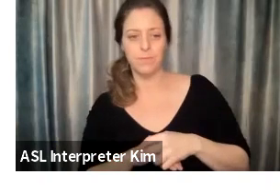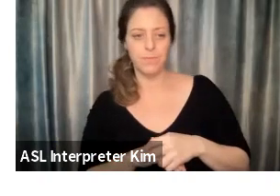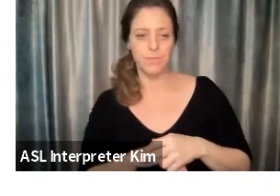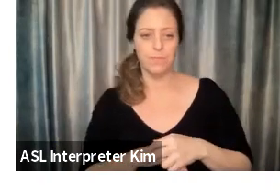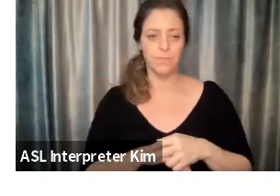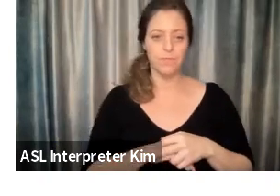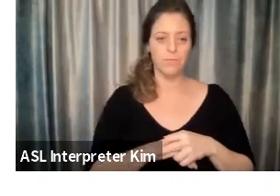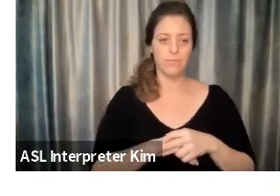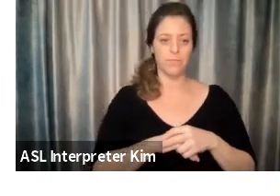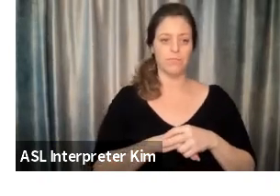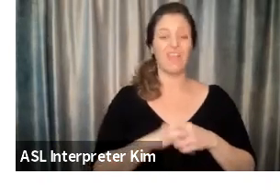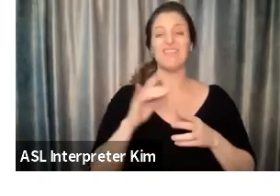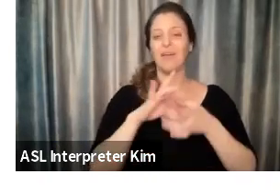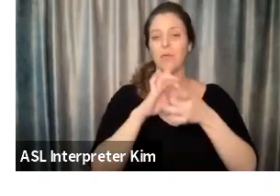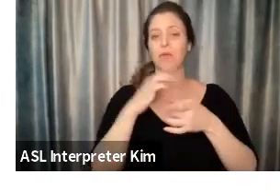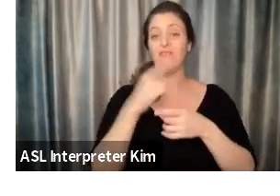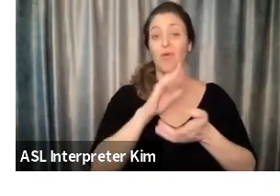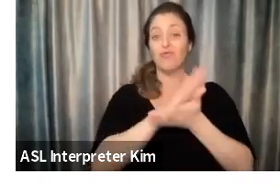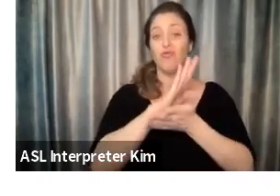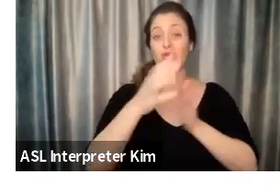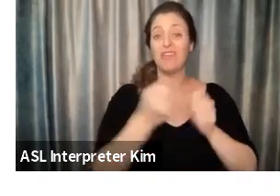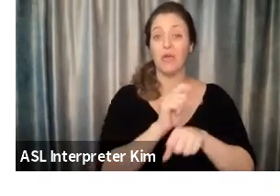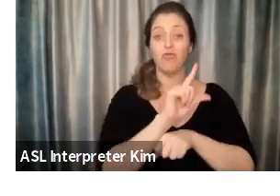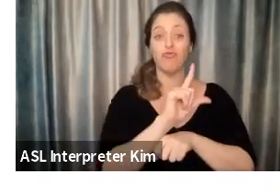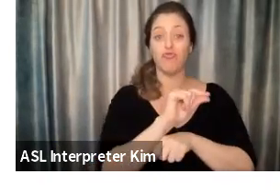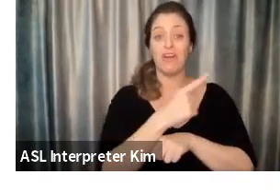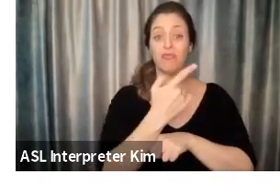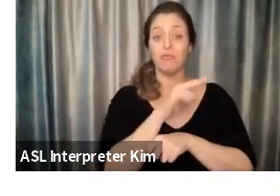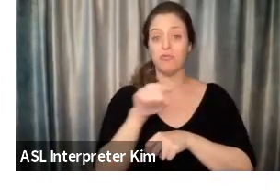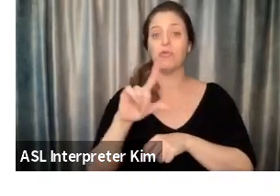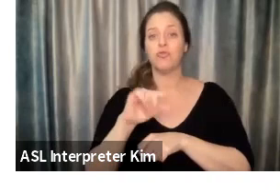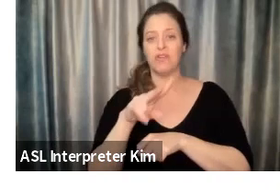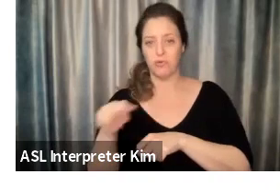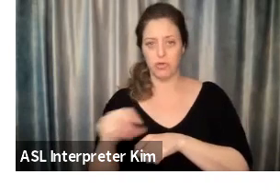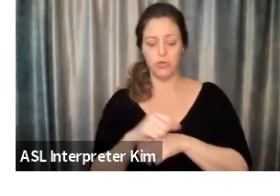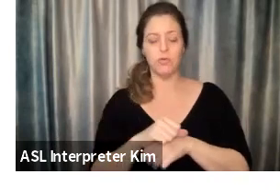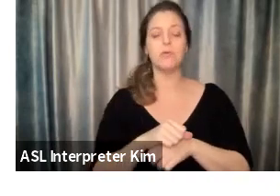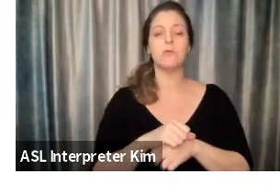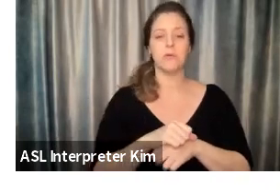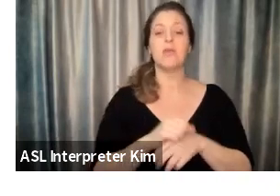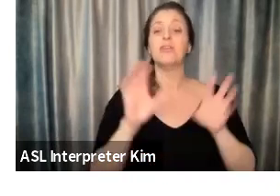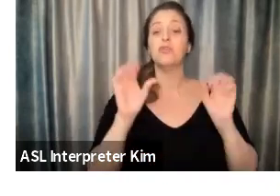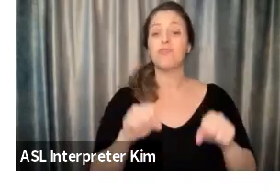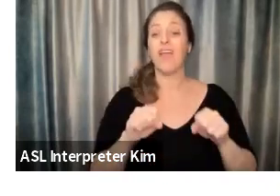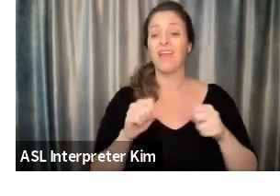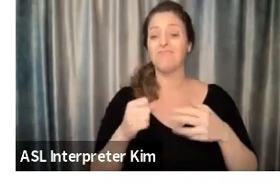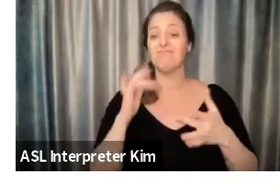you have any further questions regarding that, you can contact our Student Services Department at